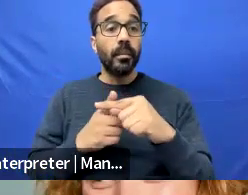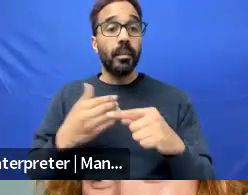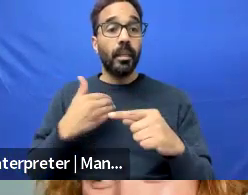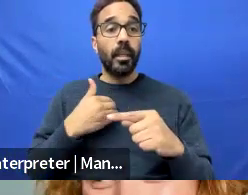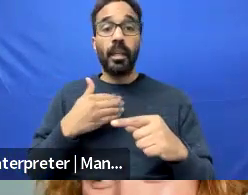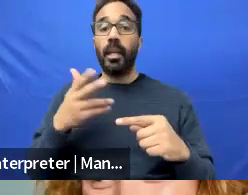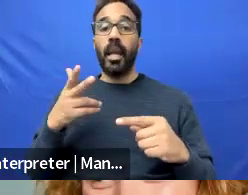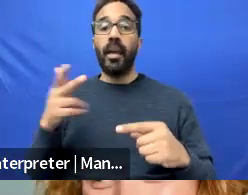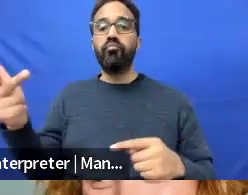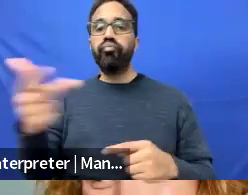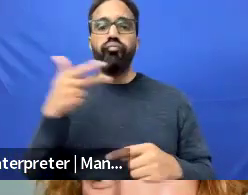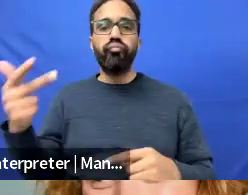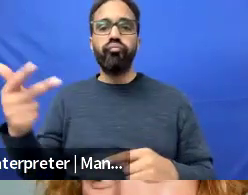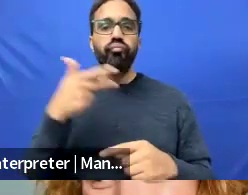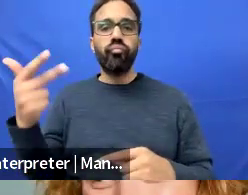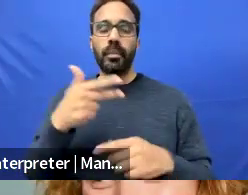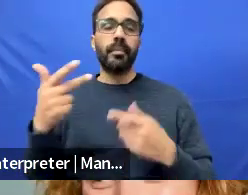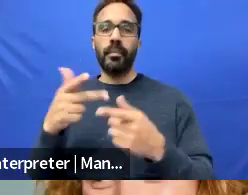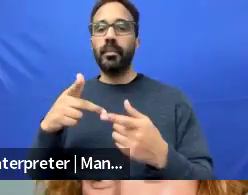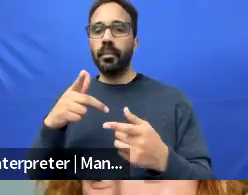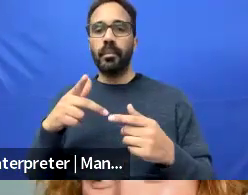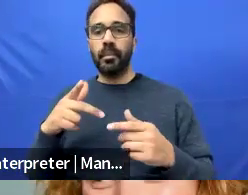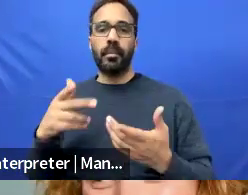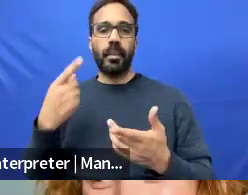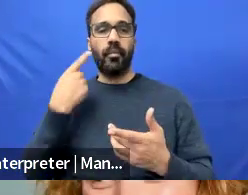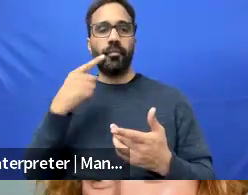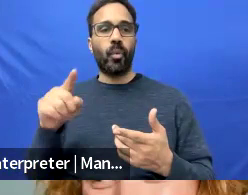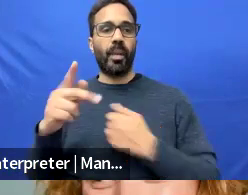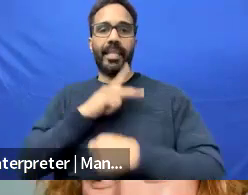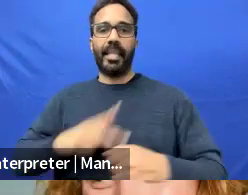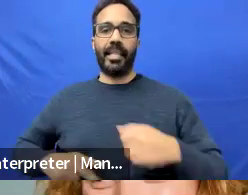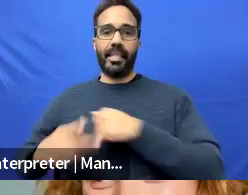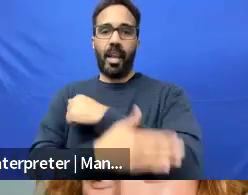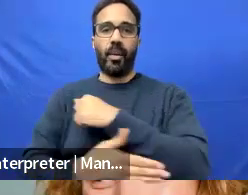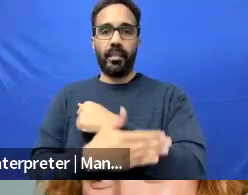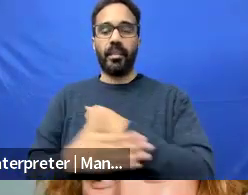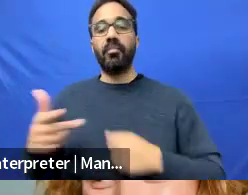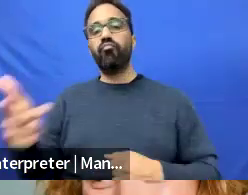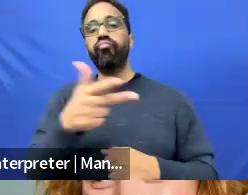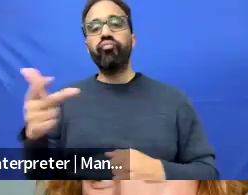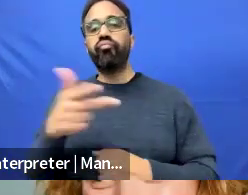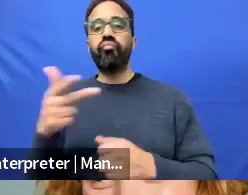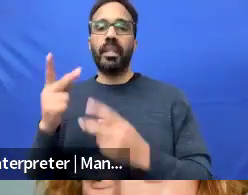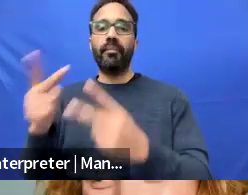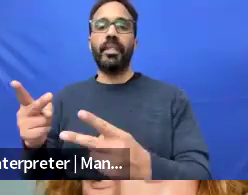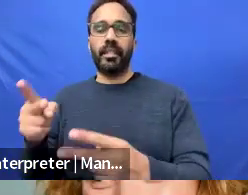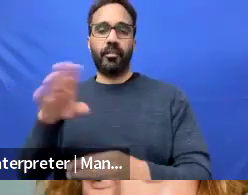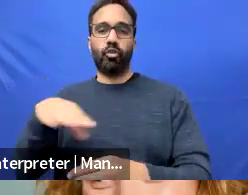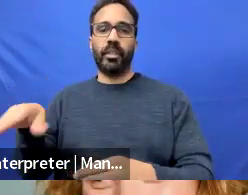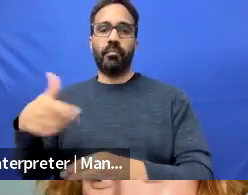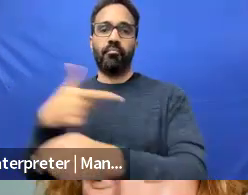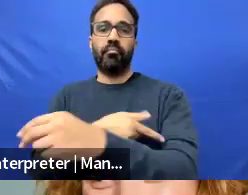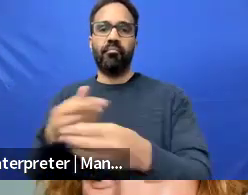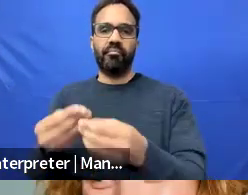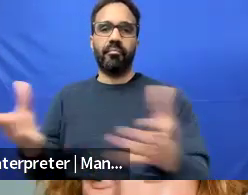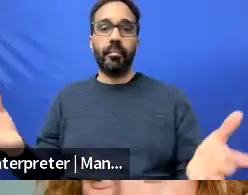vaccine clinics for children in the South King County area. I know I talk about a lot about the links that are being posted here. It's just